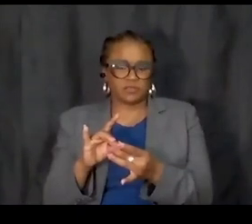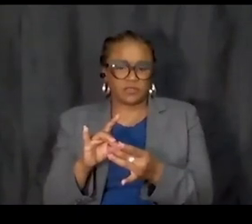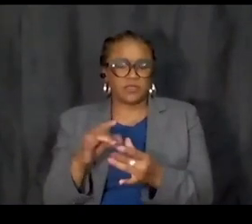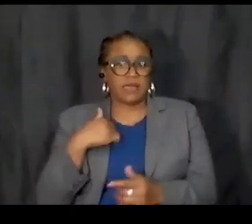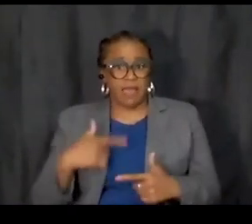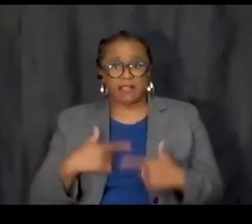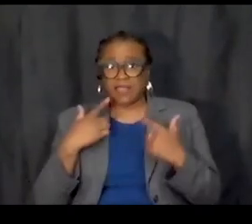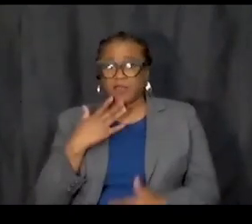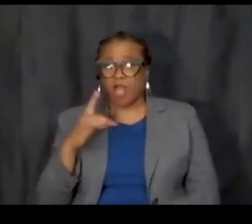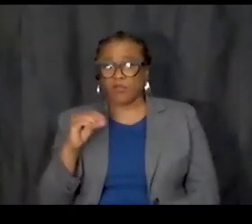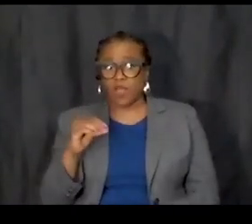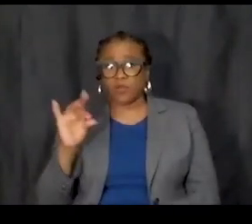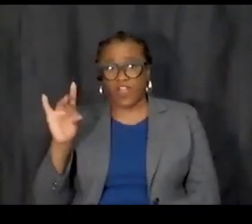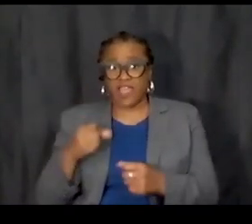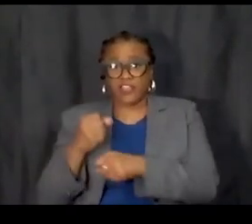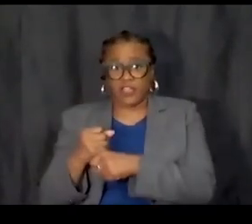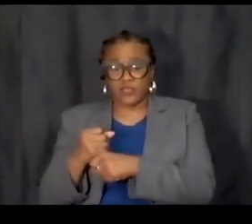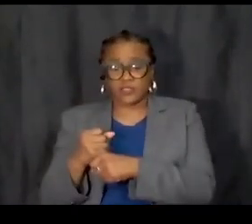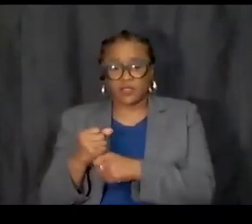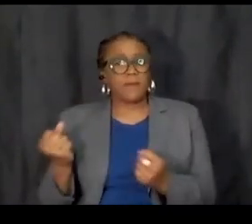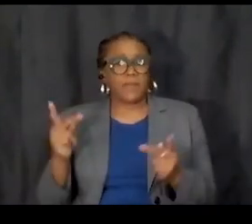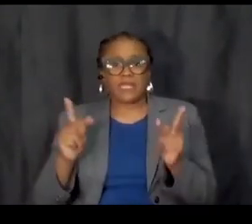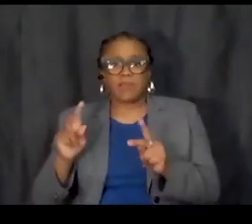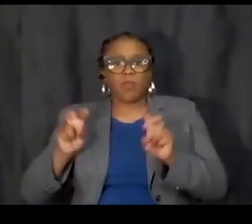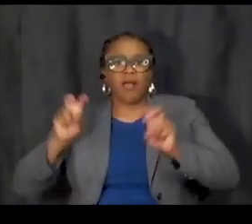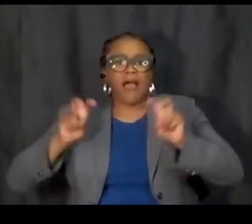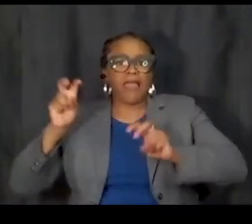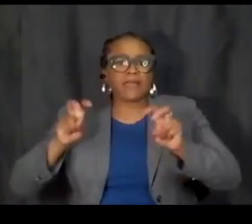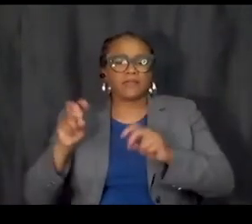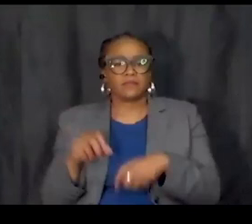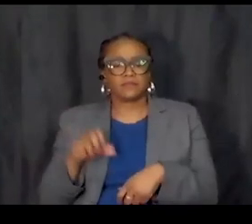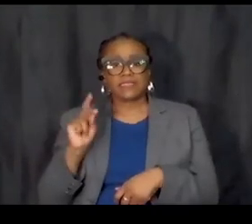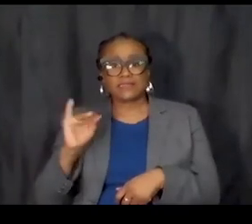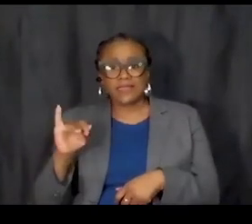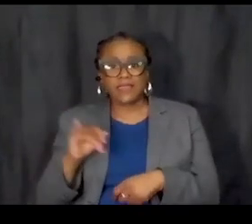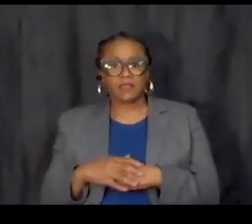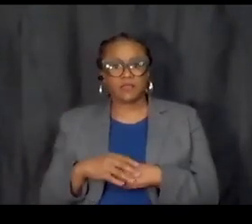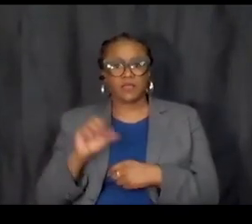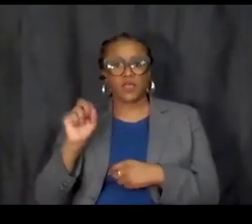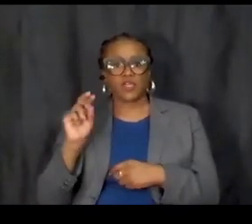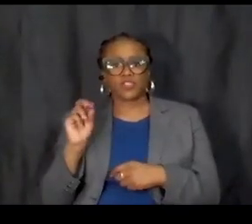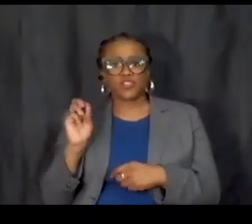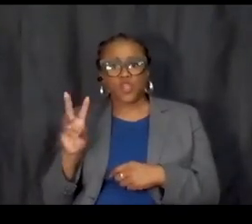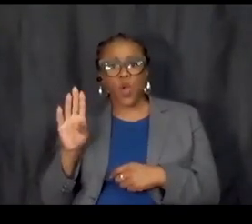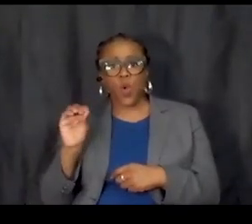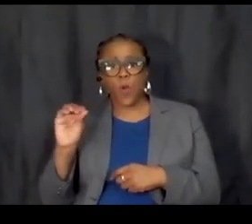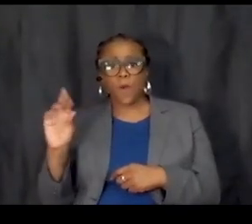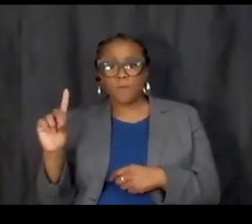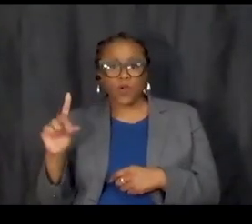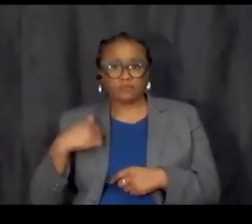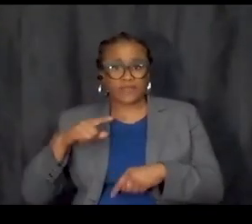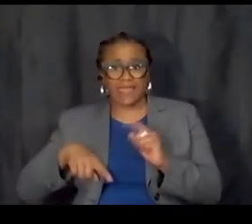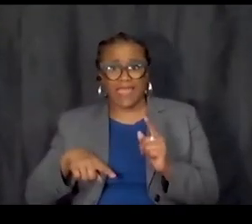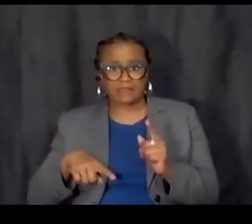lot of people hike and ski and snowboard. I can't do that. I could sit in the lodge and sip some cocoa, but I'm not getting on your own